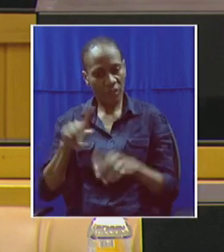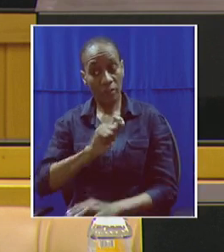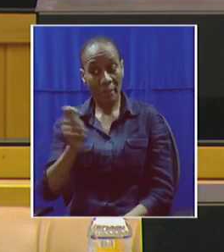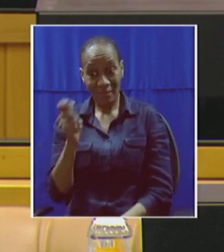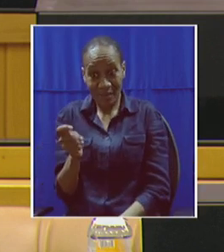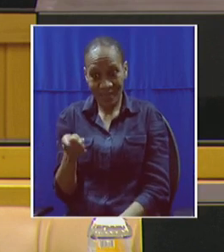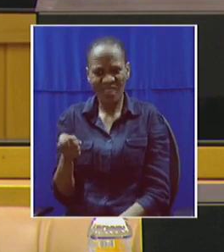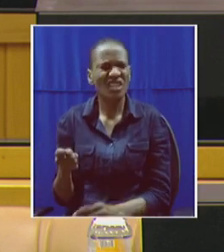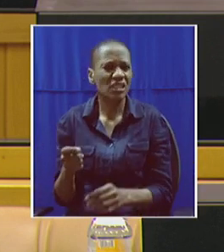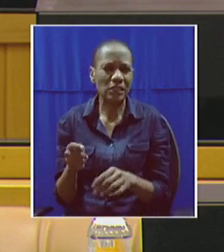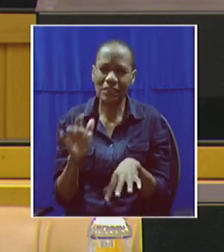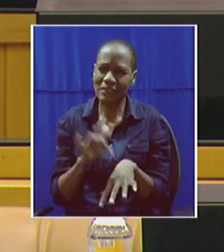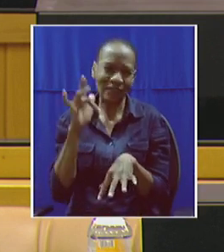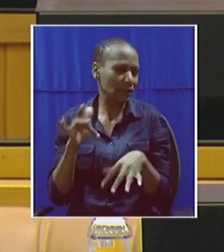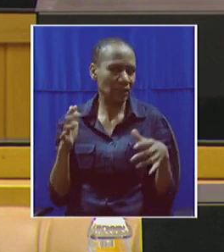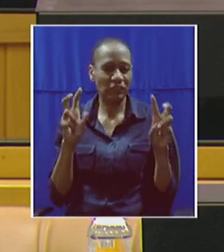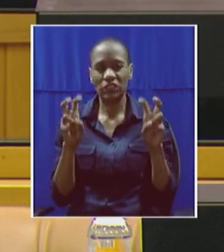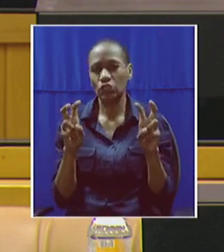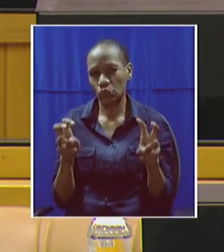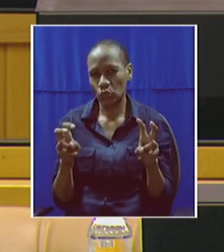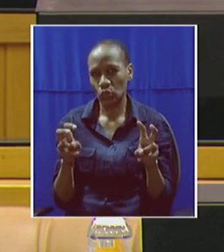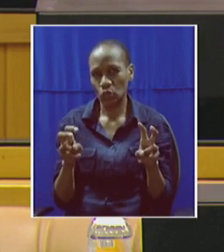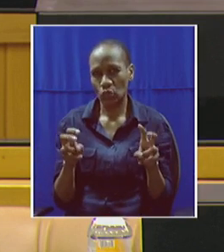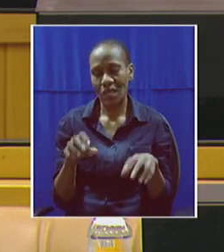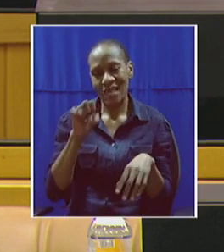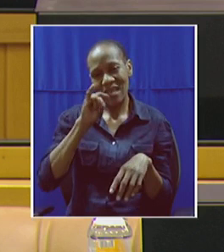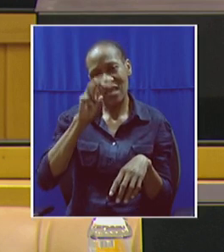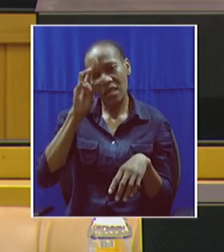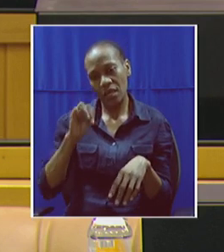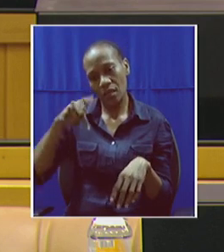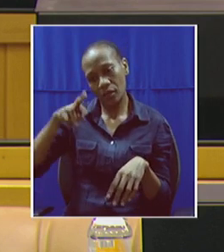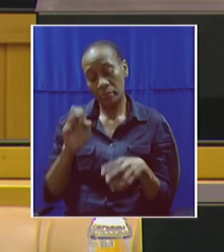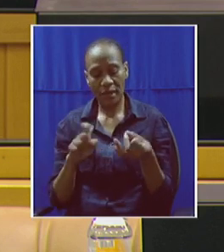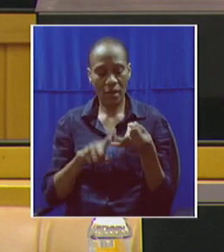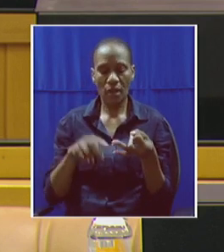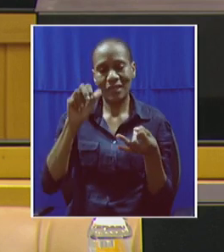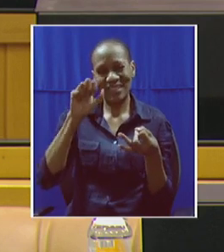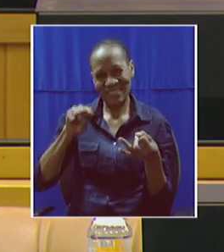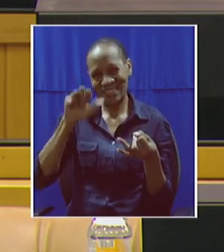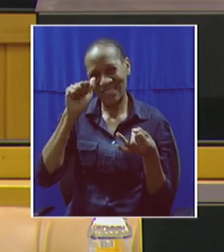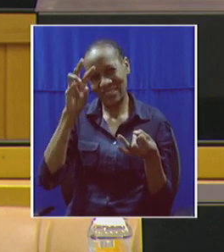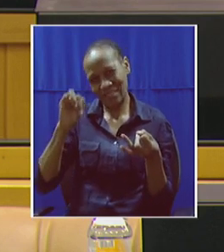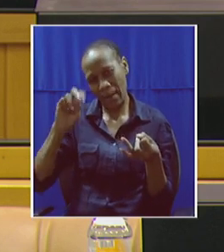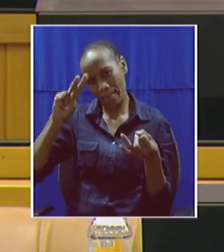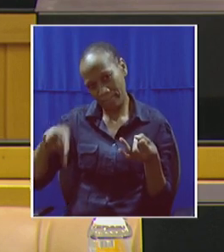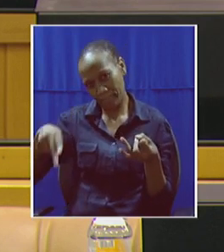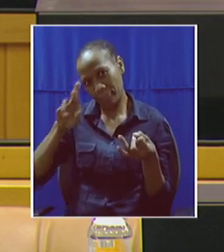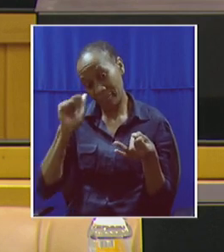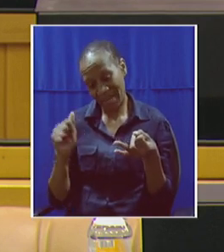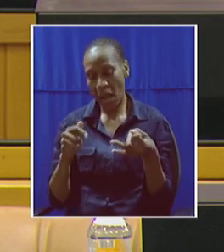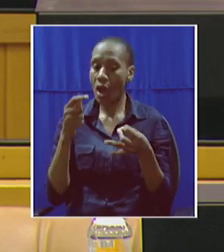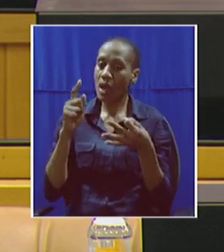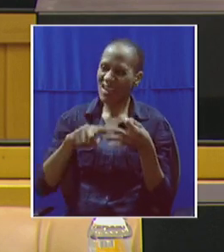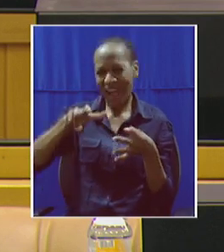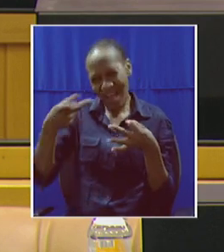issue we have been engaging impa and SRA and all other organizations not only us as the